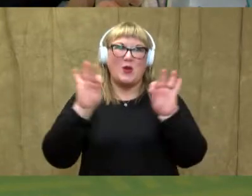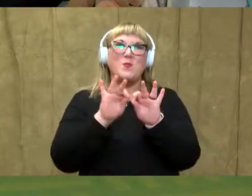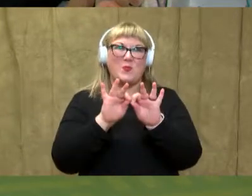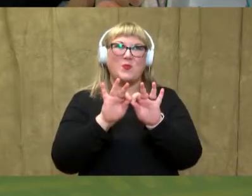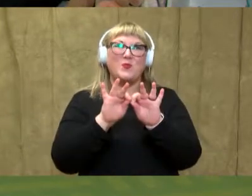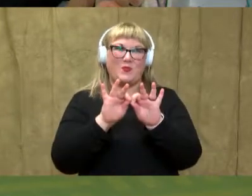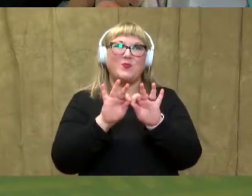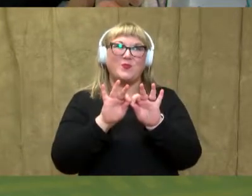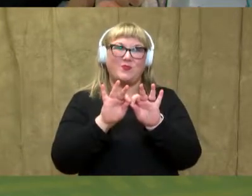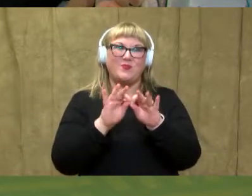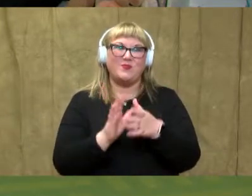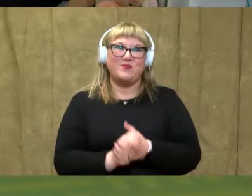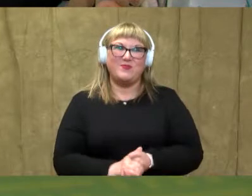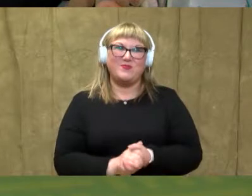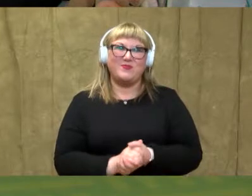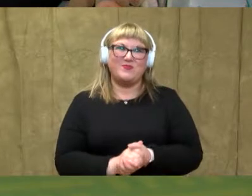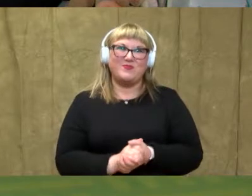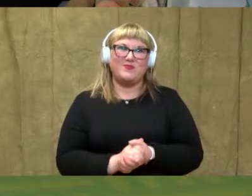are important. important.